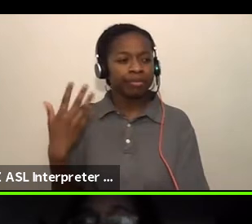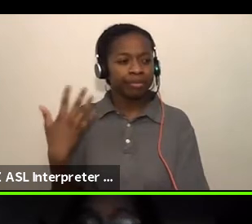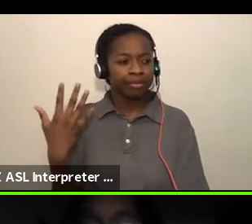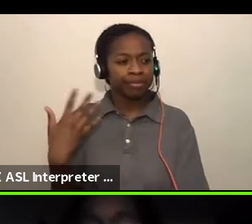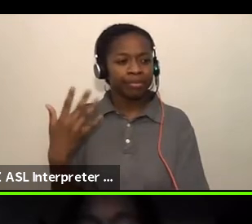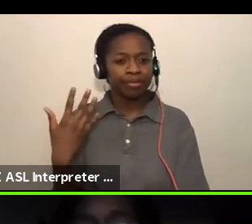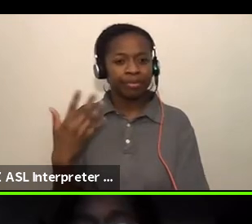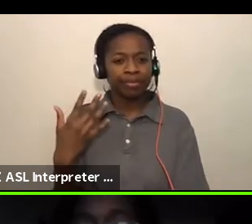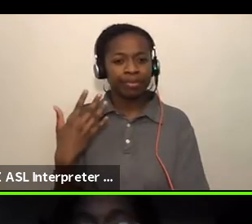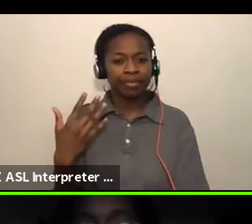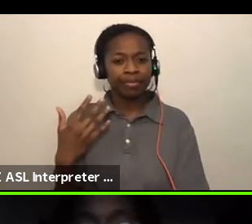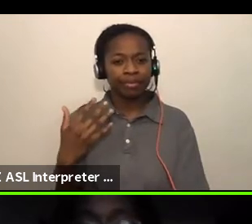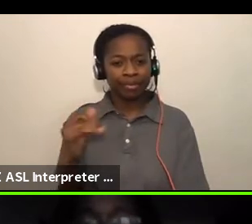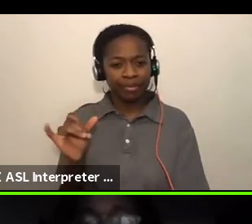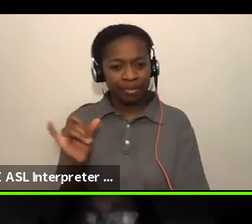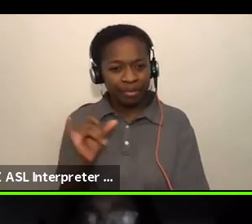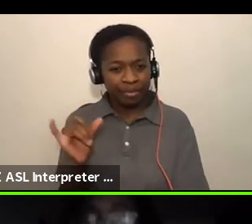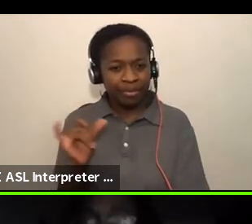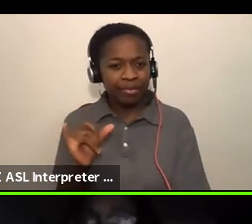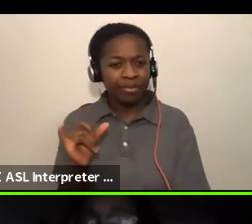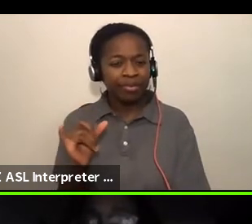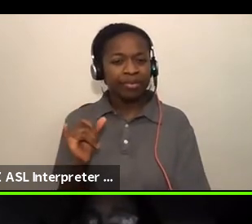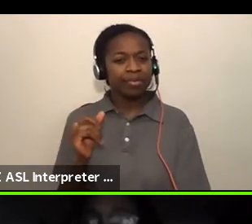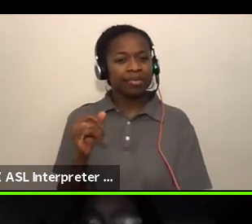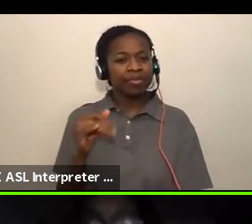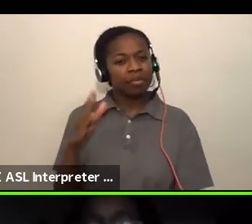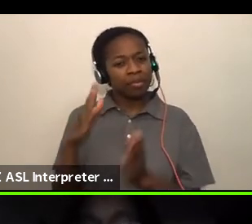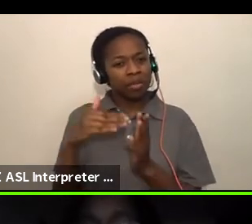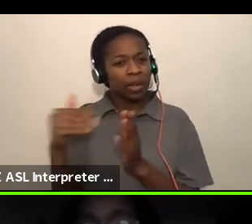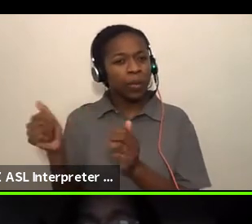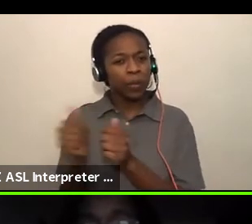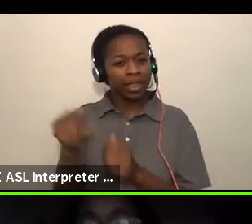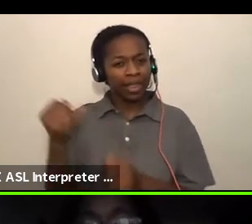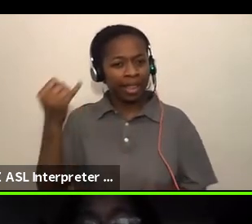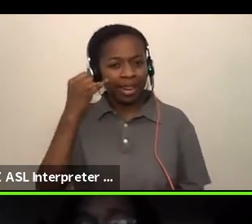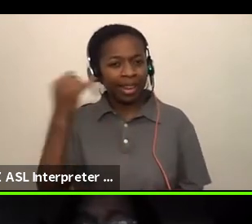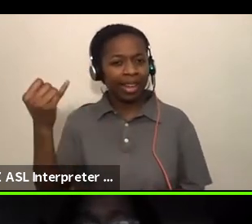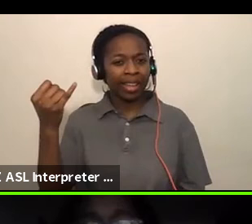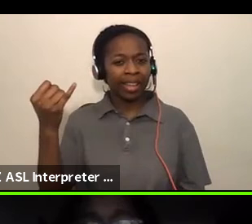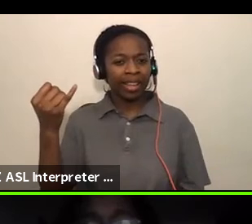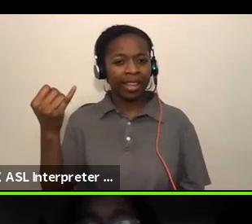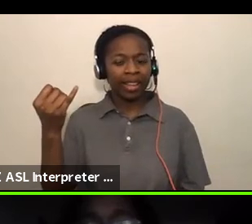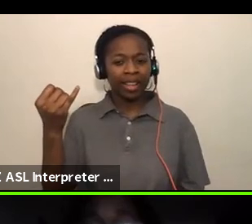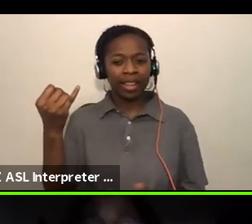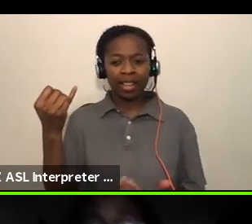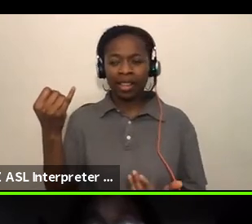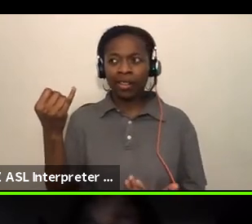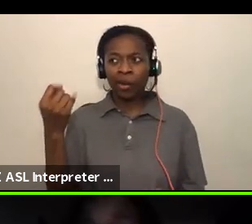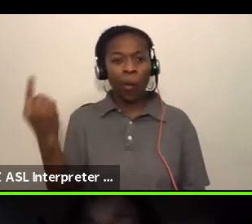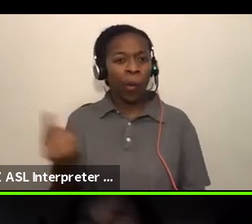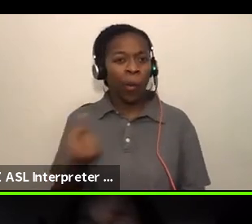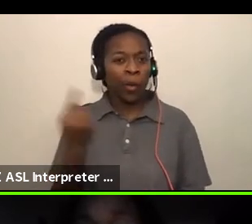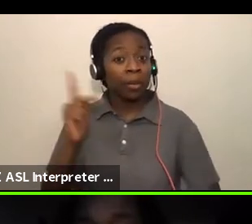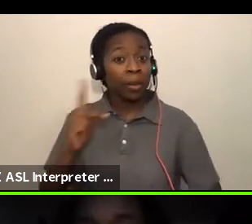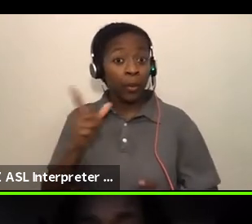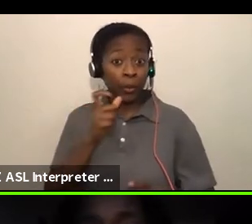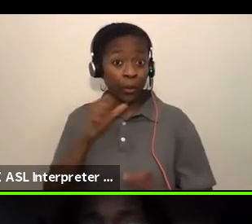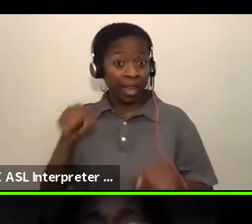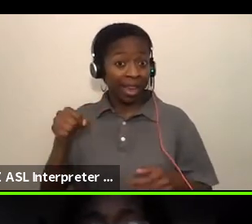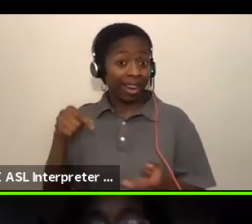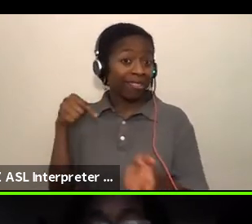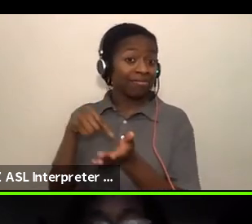it's glorified and it's painted with this idea that only those who can afford it can be there.